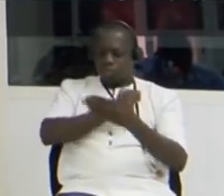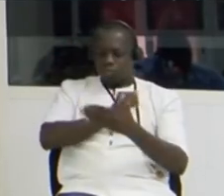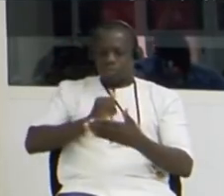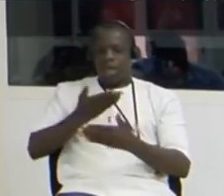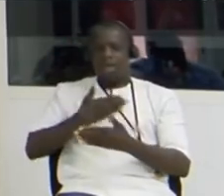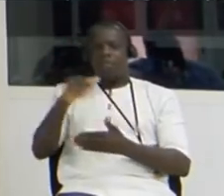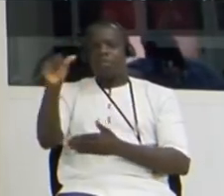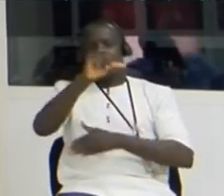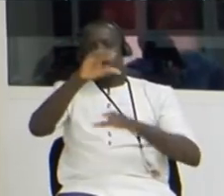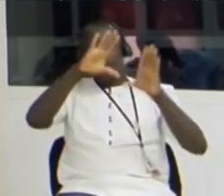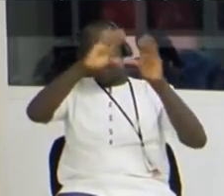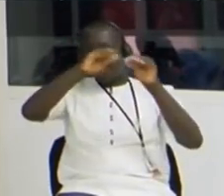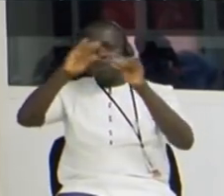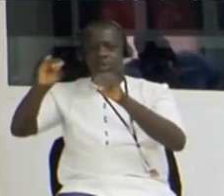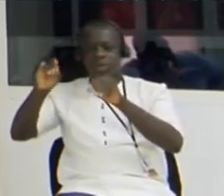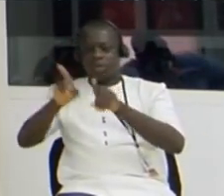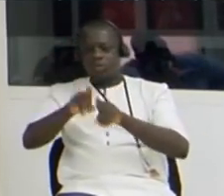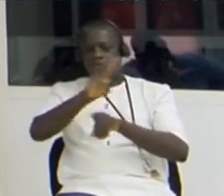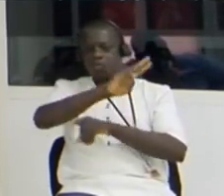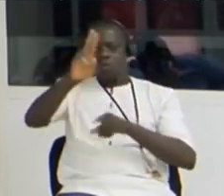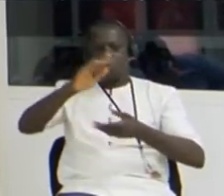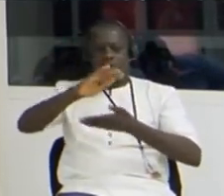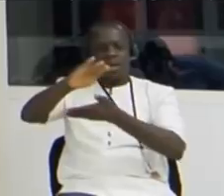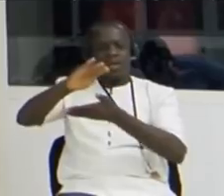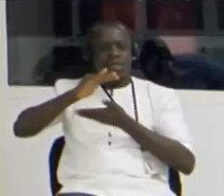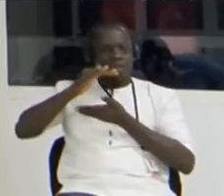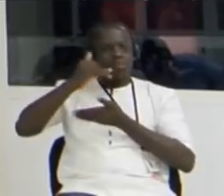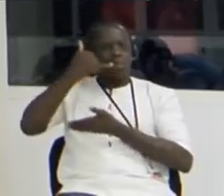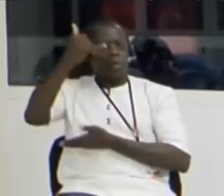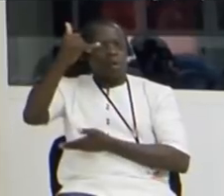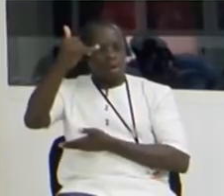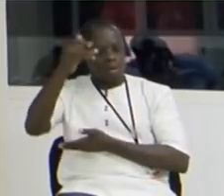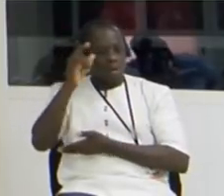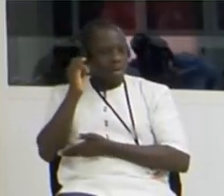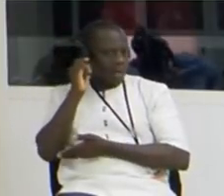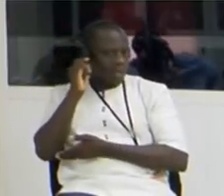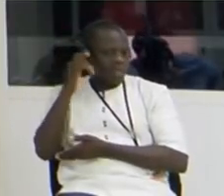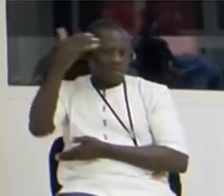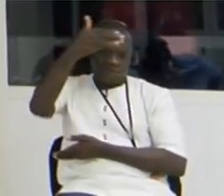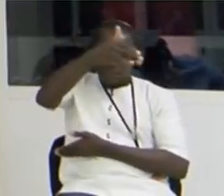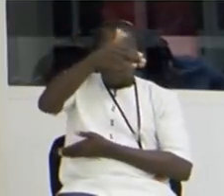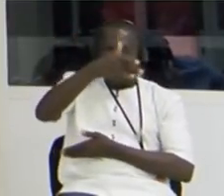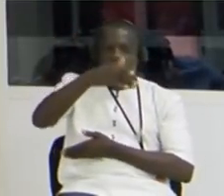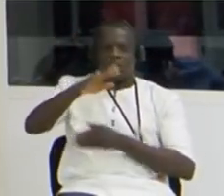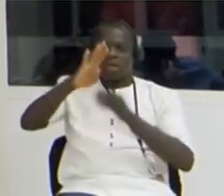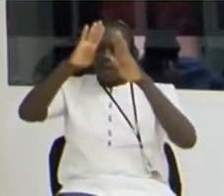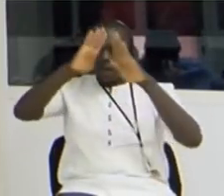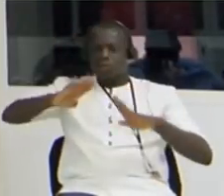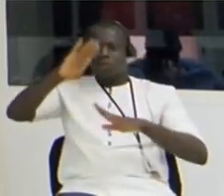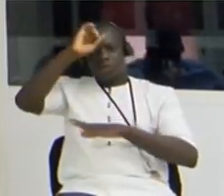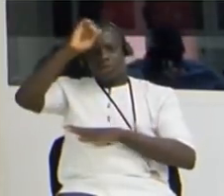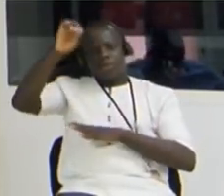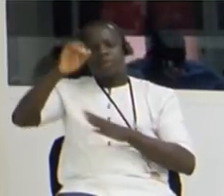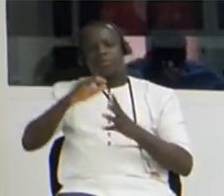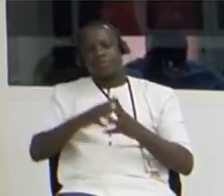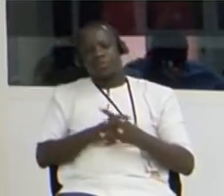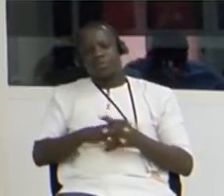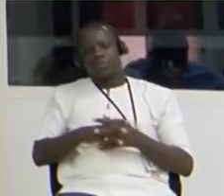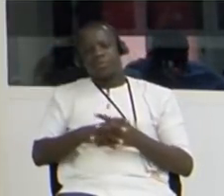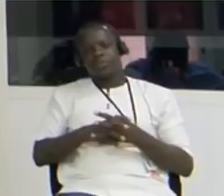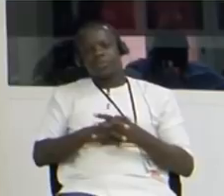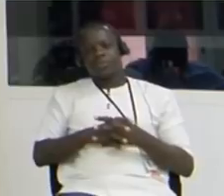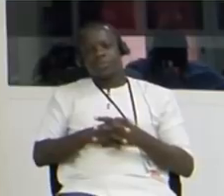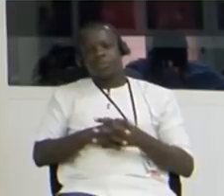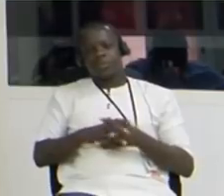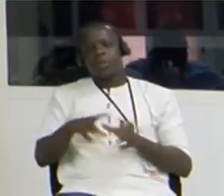were subsequently seen at State House. Yeah, that's what I'm saying. These are not occasions, but Some of them are